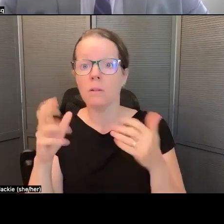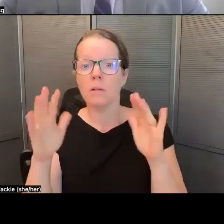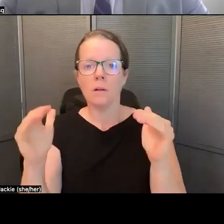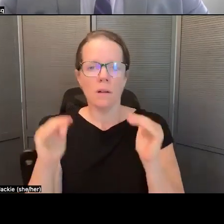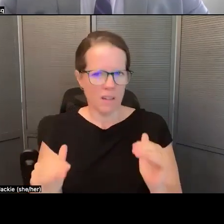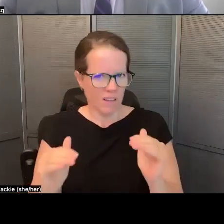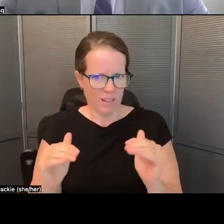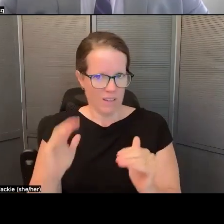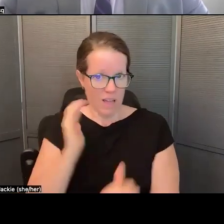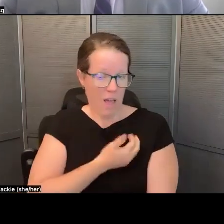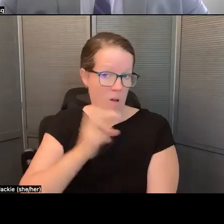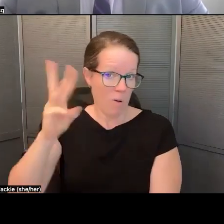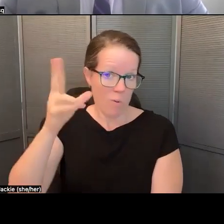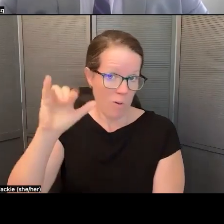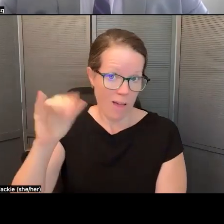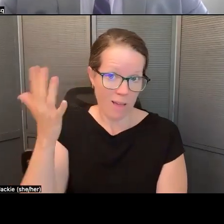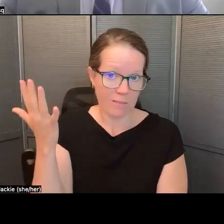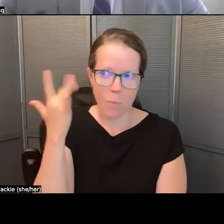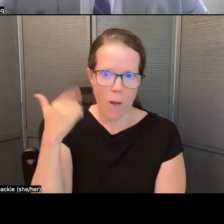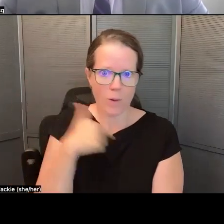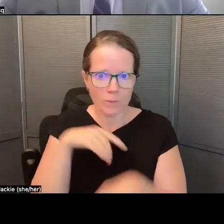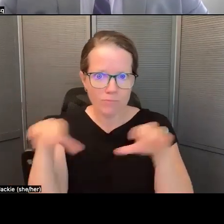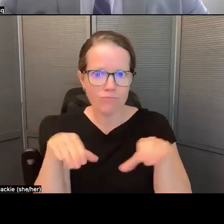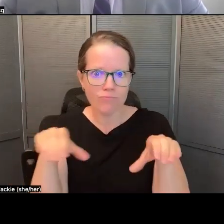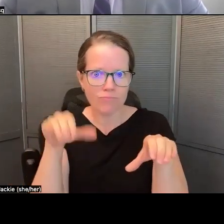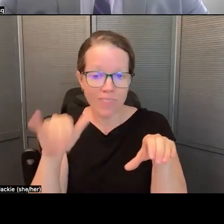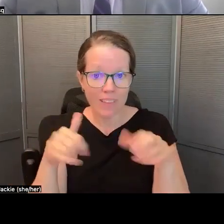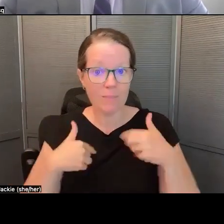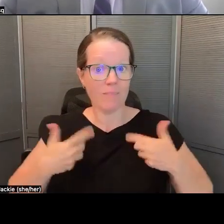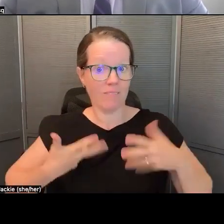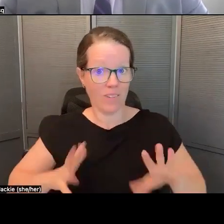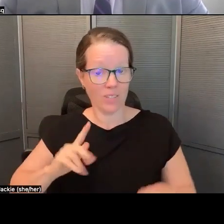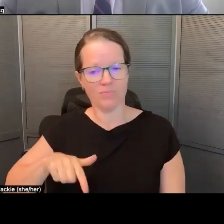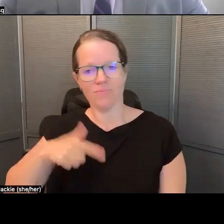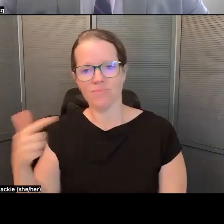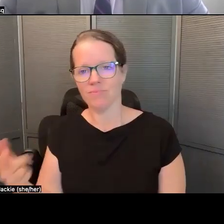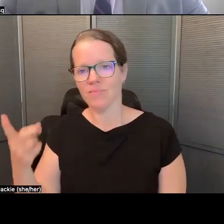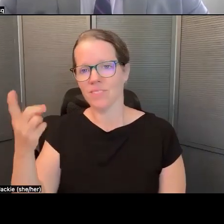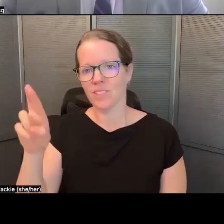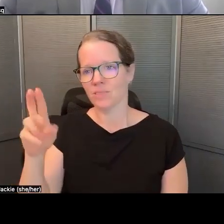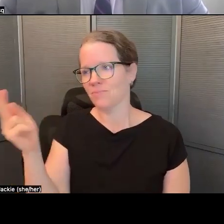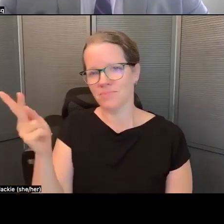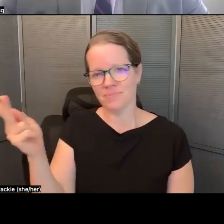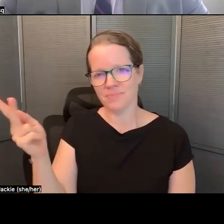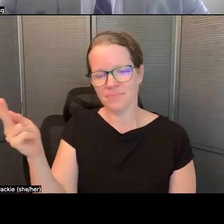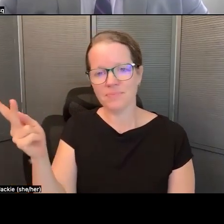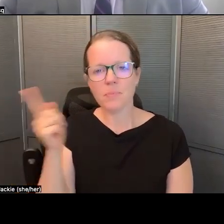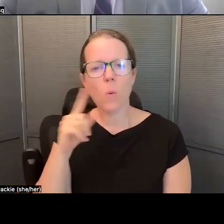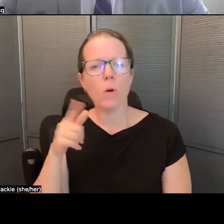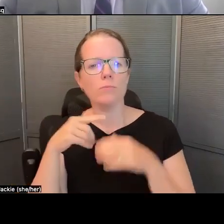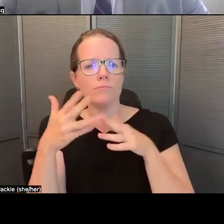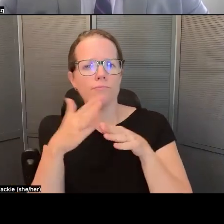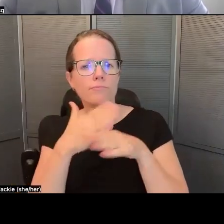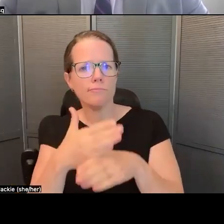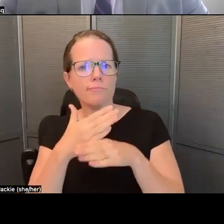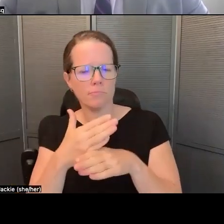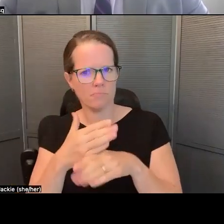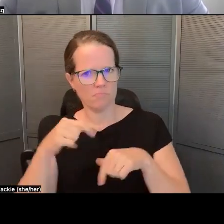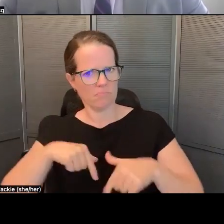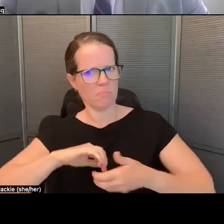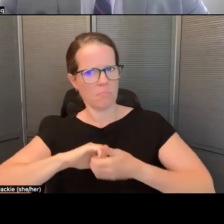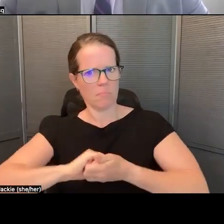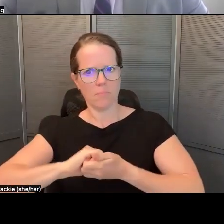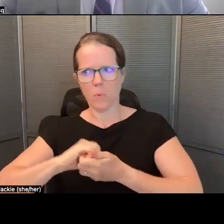what we do. And then Drs. Drawbridge and Crist will talk a little bit about our partnership with UMass Chan Medical School